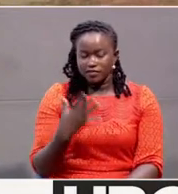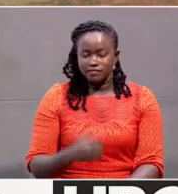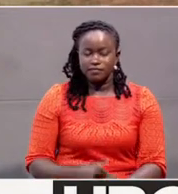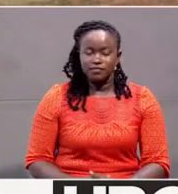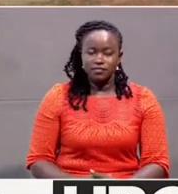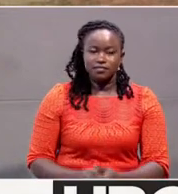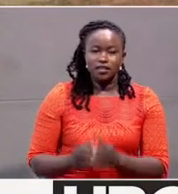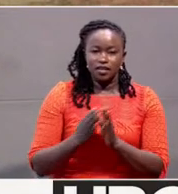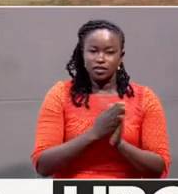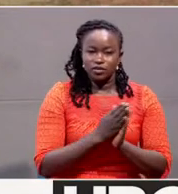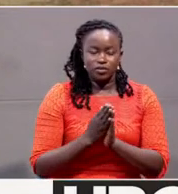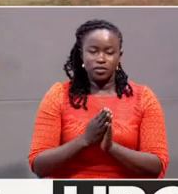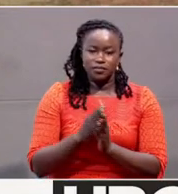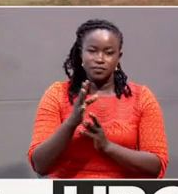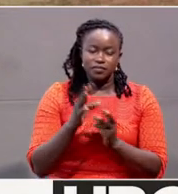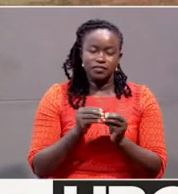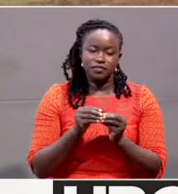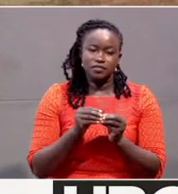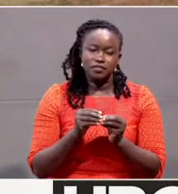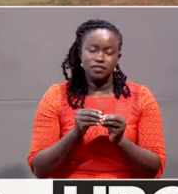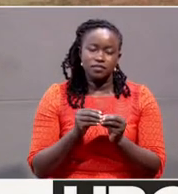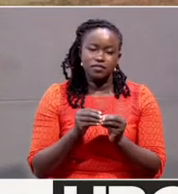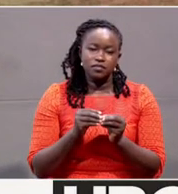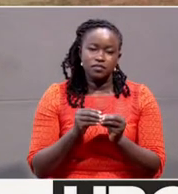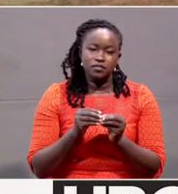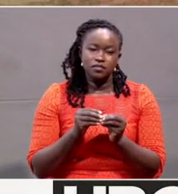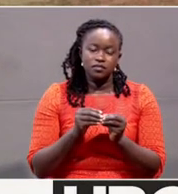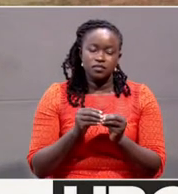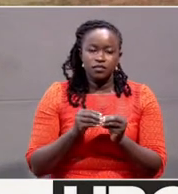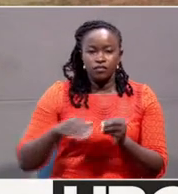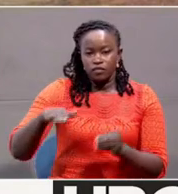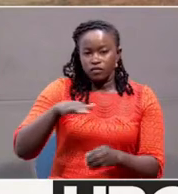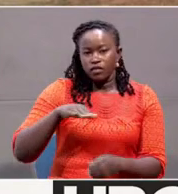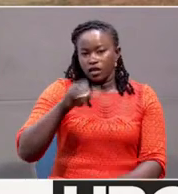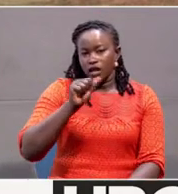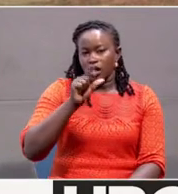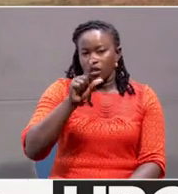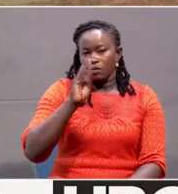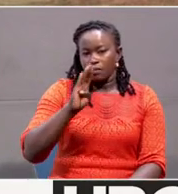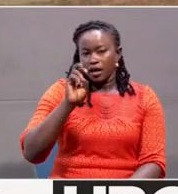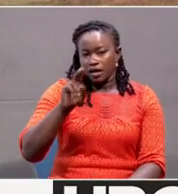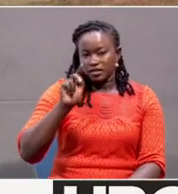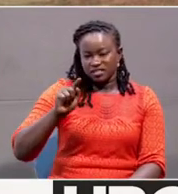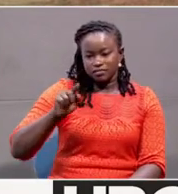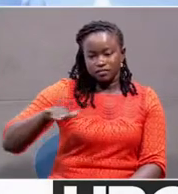2025. Sada Mubale, UBC News in the Albertine Graben.